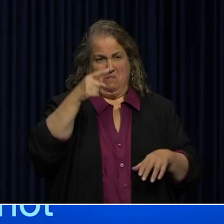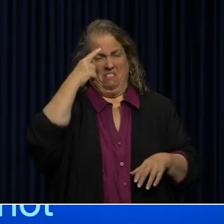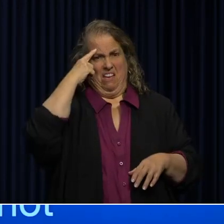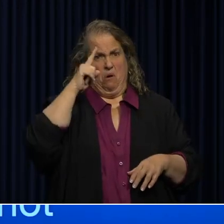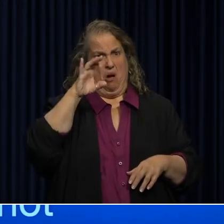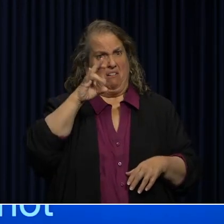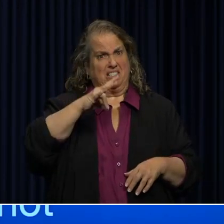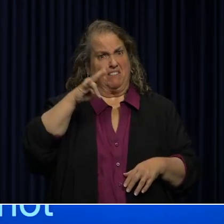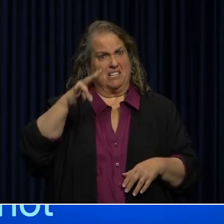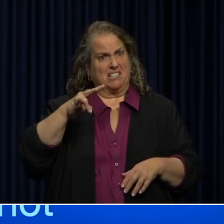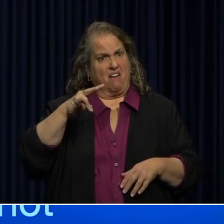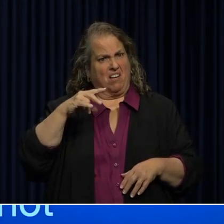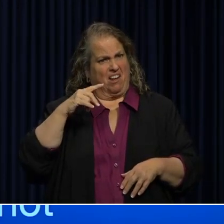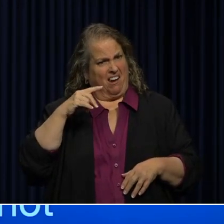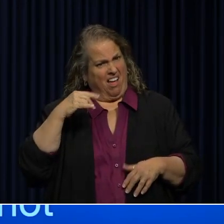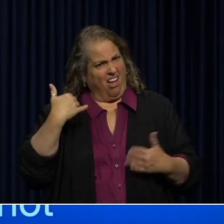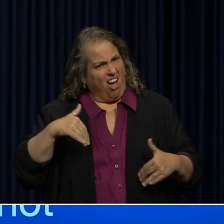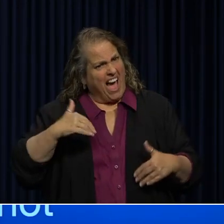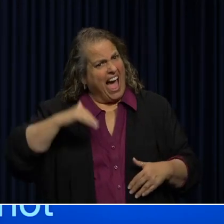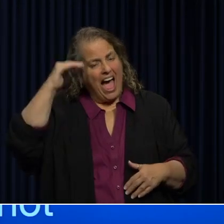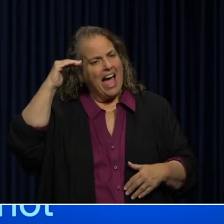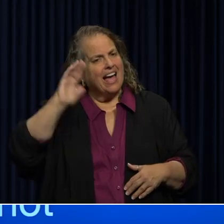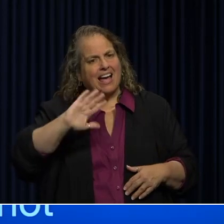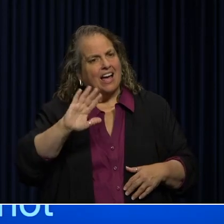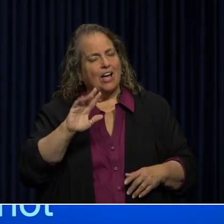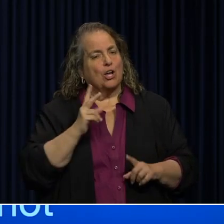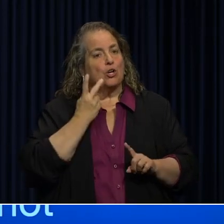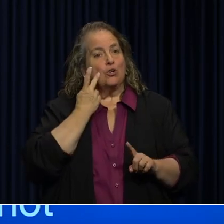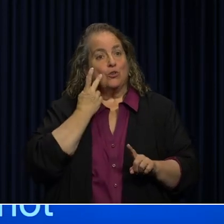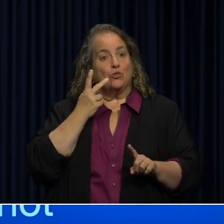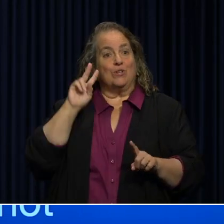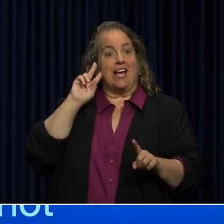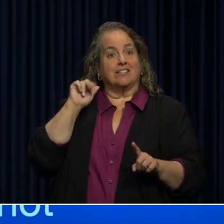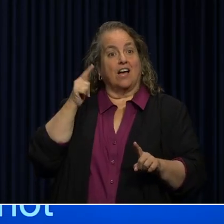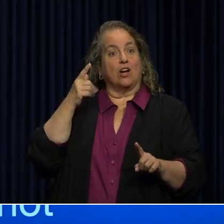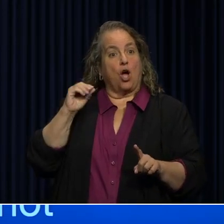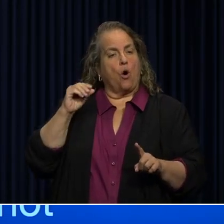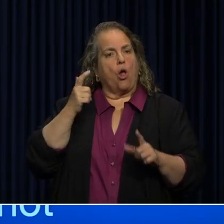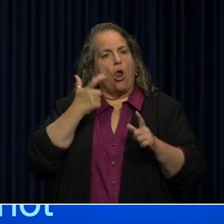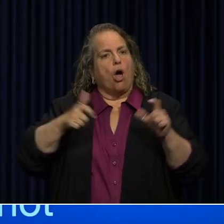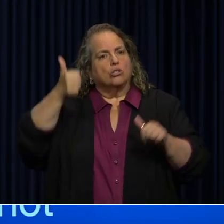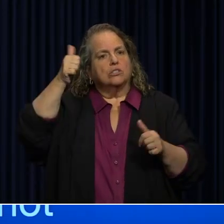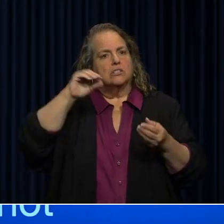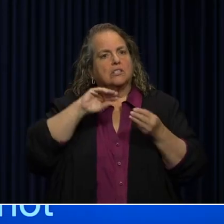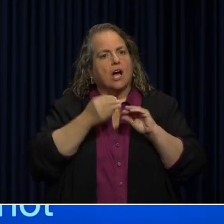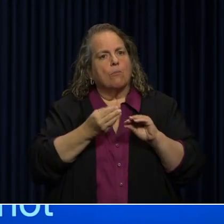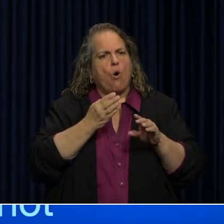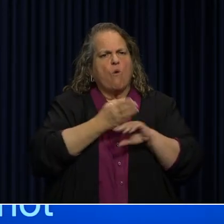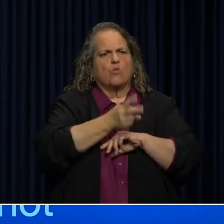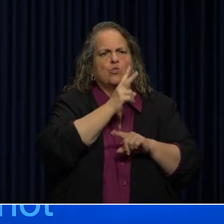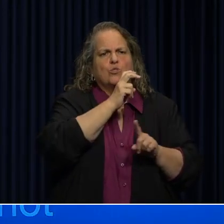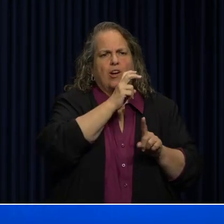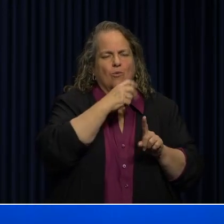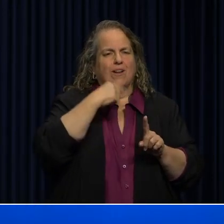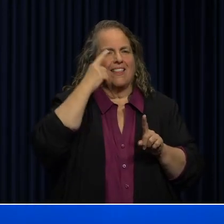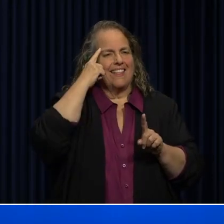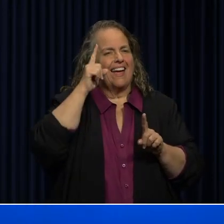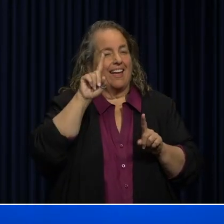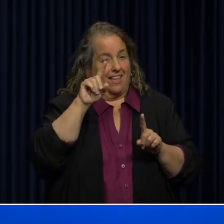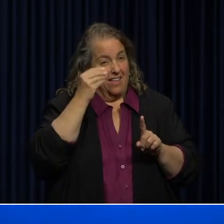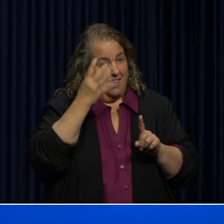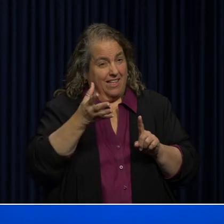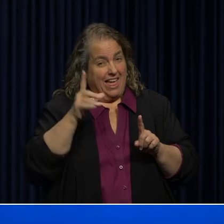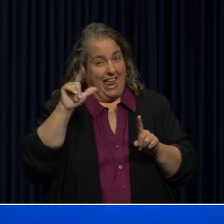177, but when we 2 days ago had our largest number to date, again, we believed it's because some labs take 10